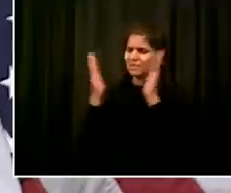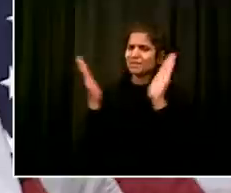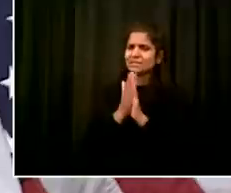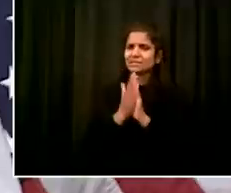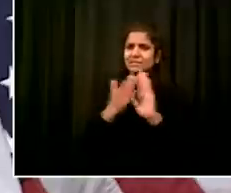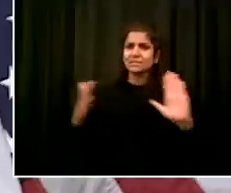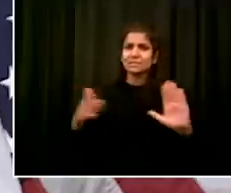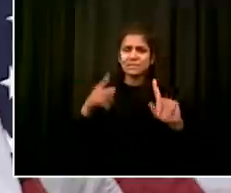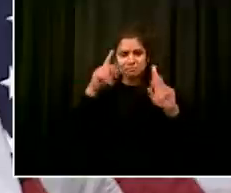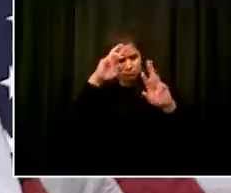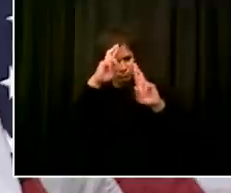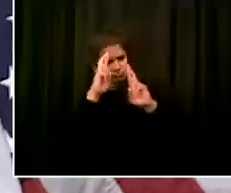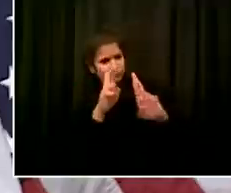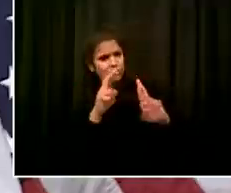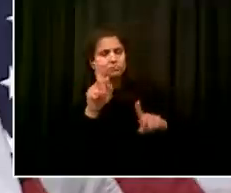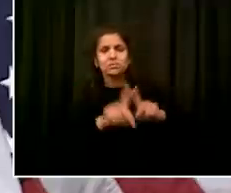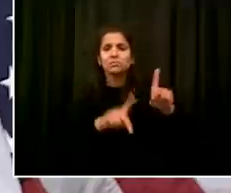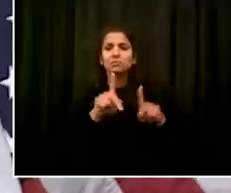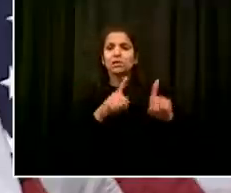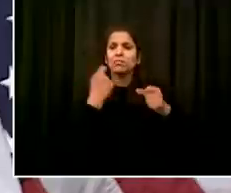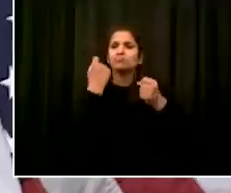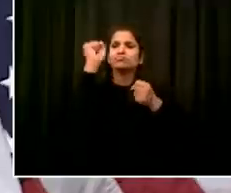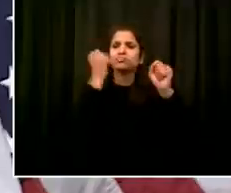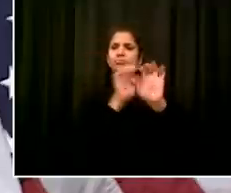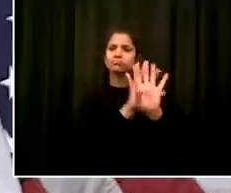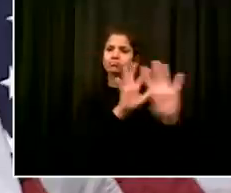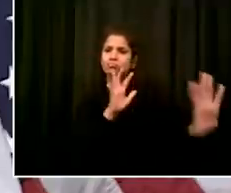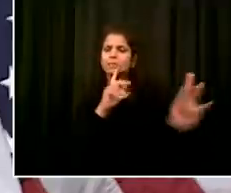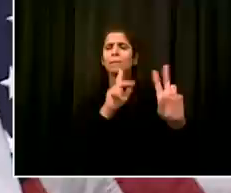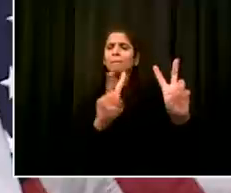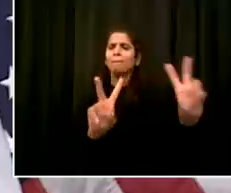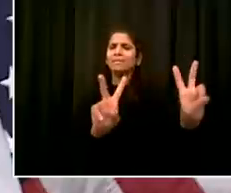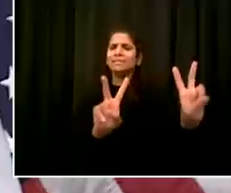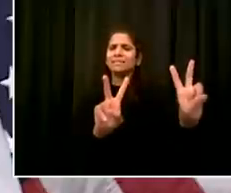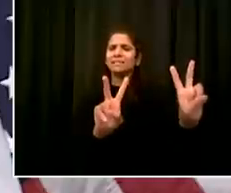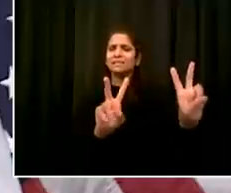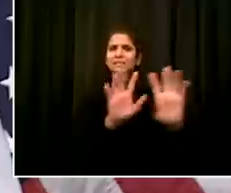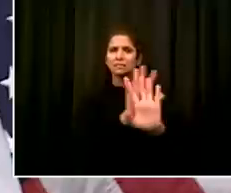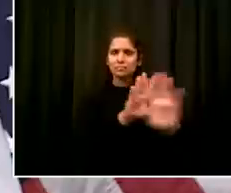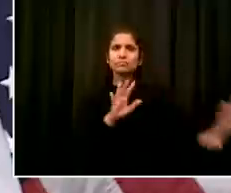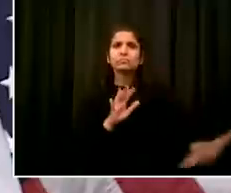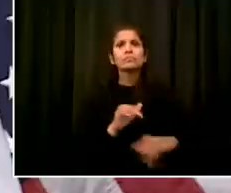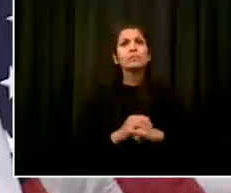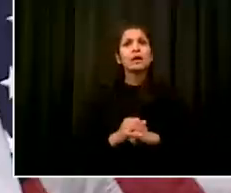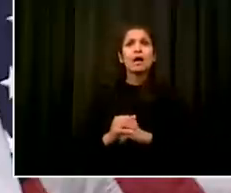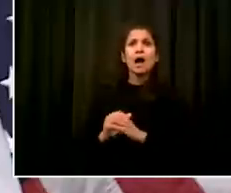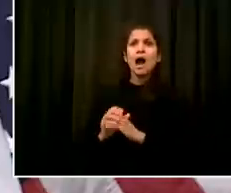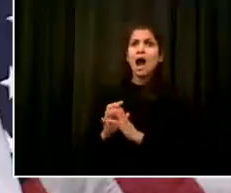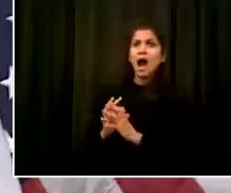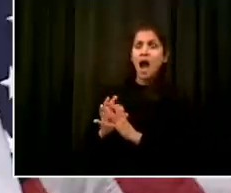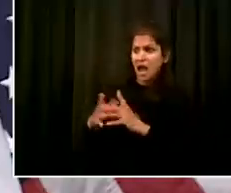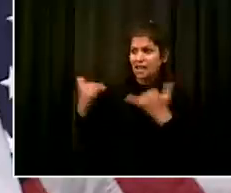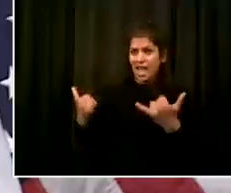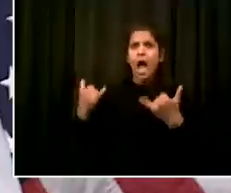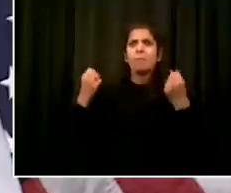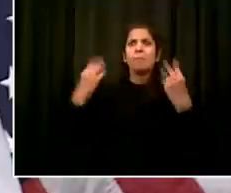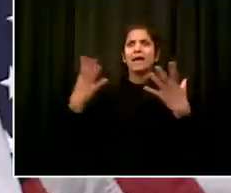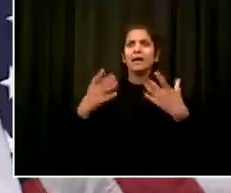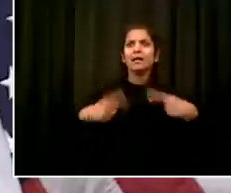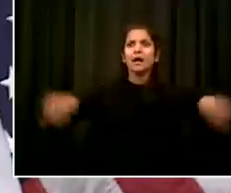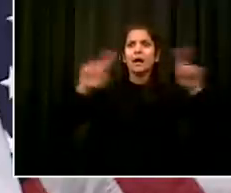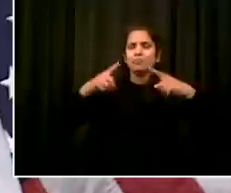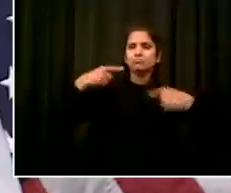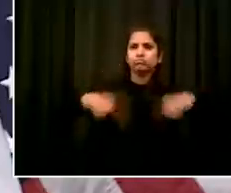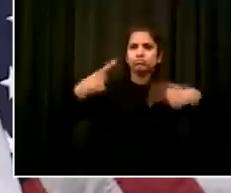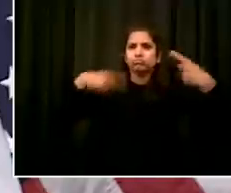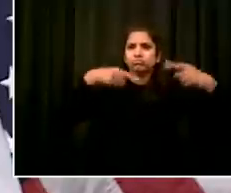protest. He was adamant about the fact that people were hurting. It was a moment of pain as people saw a horrendous injustice, and it brought up